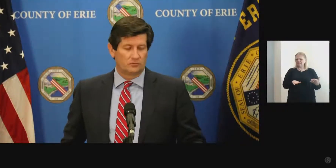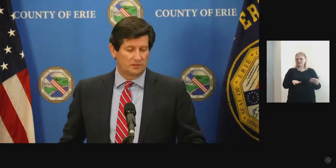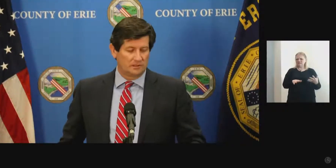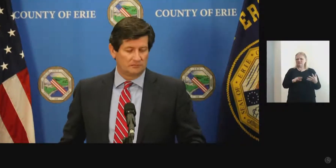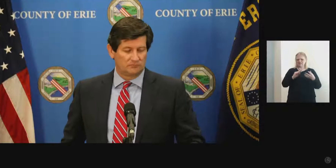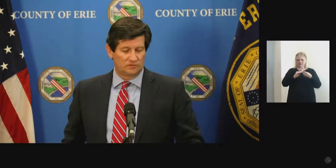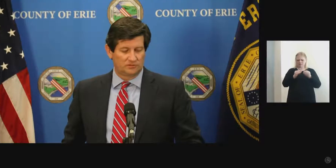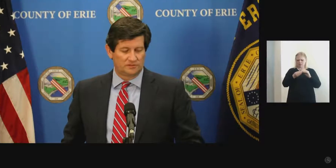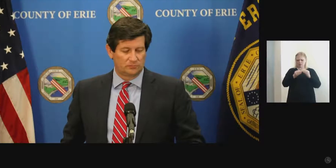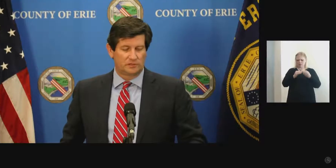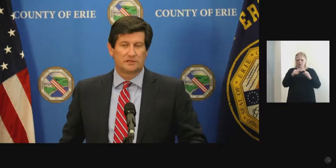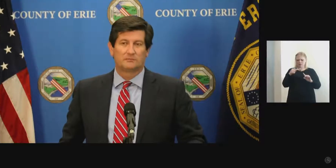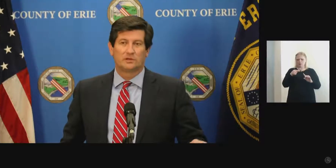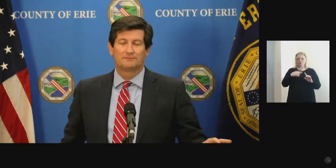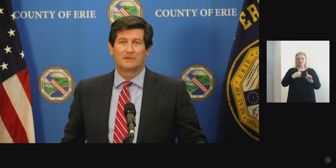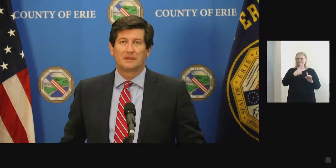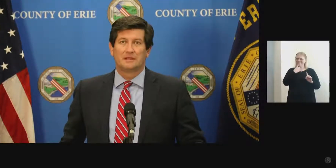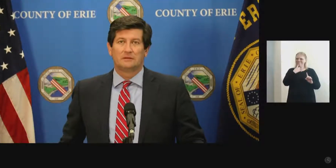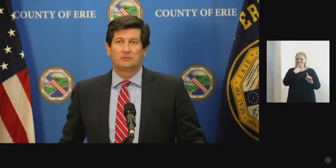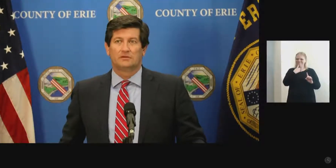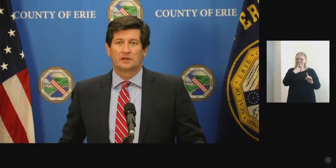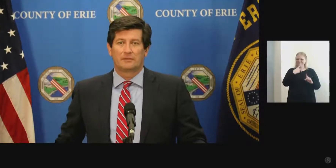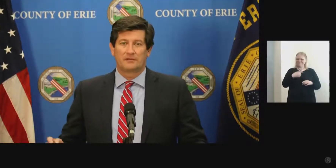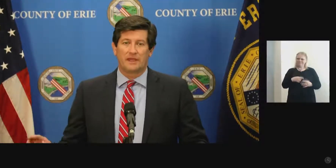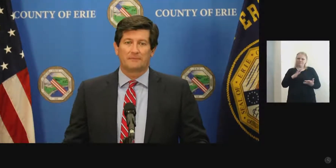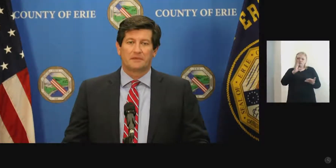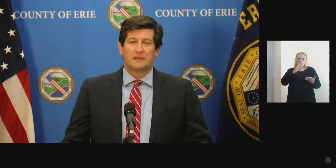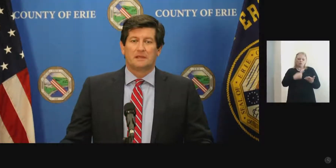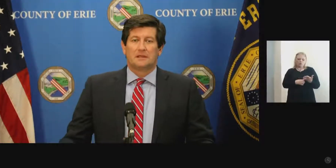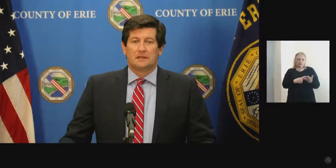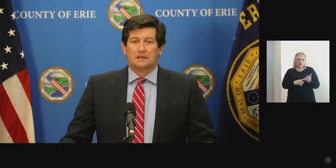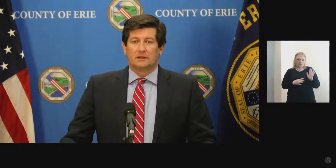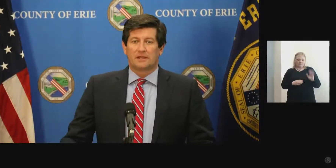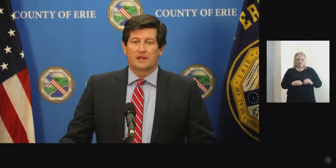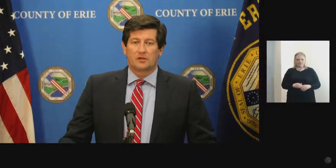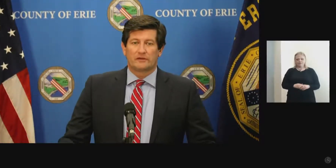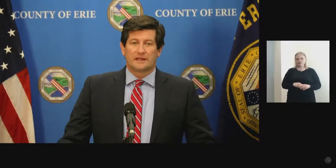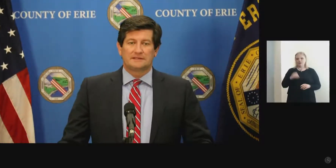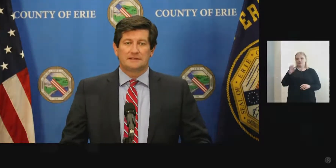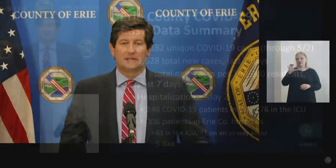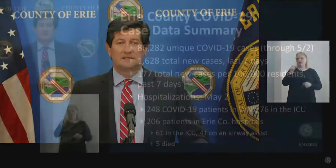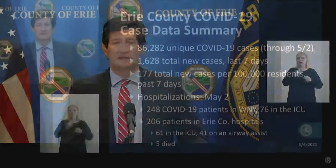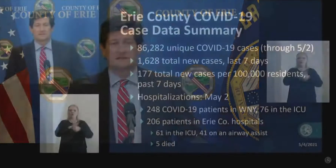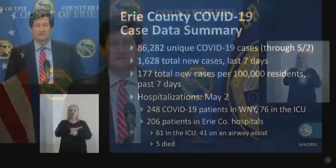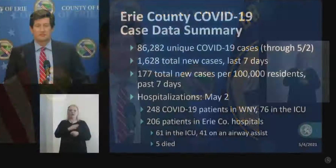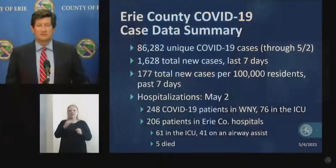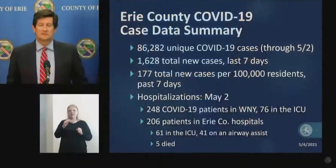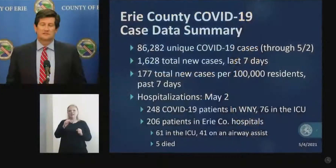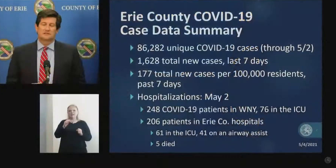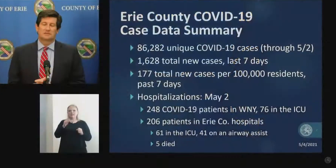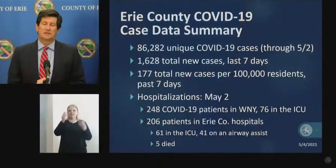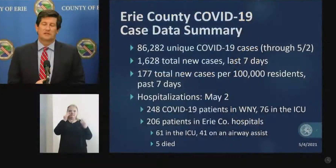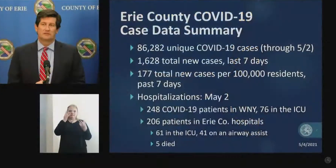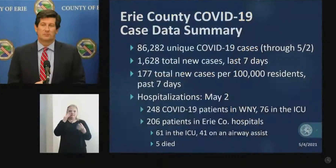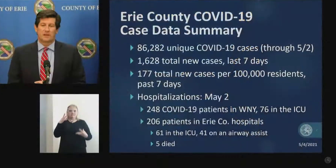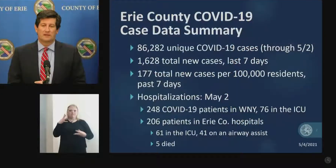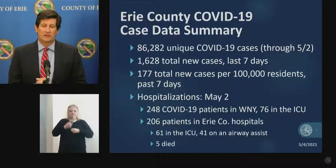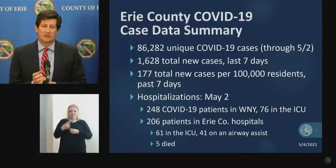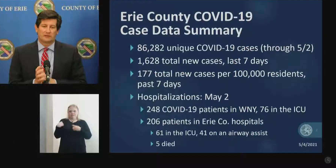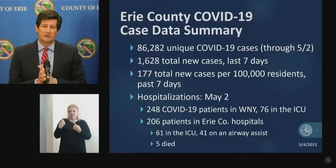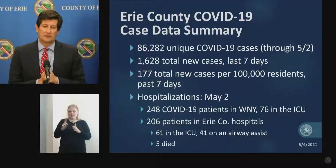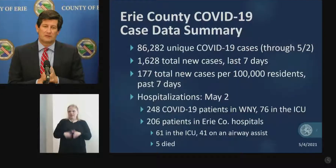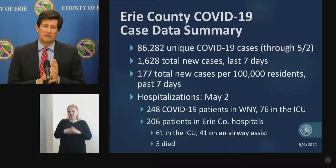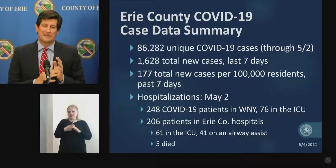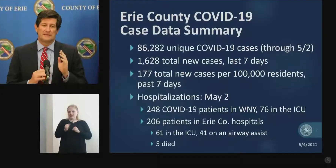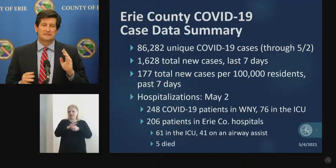number we're a little disappointed in, but we'll talk about that. Erie County COVID-19 case data summary. Since the beginning of the